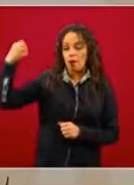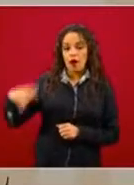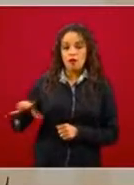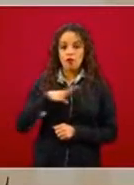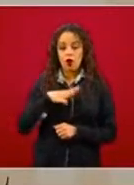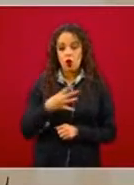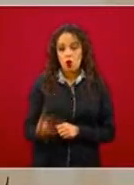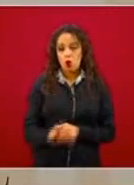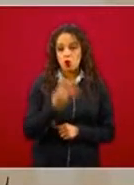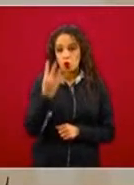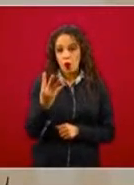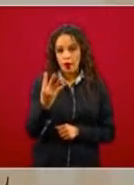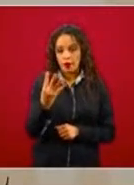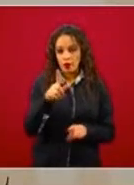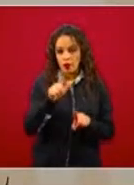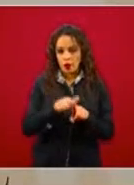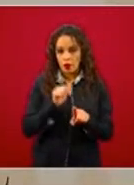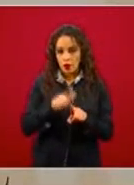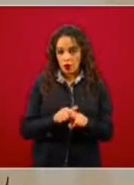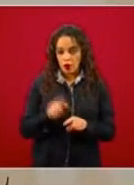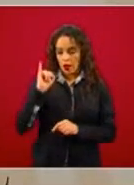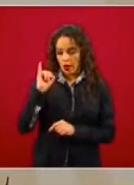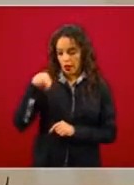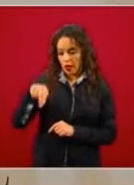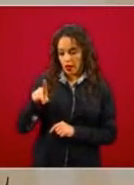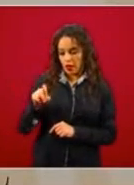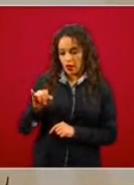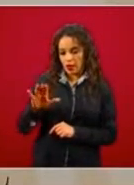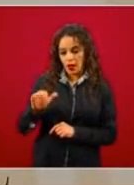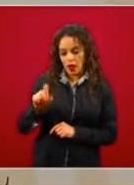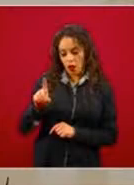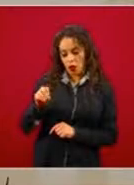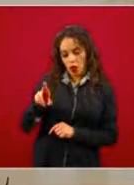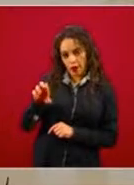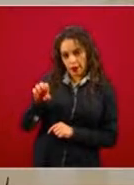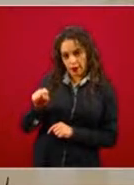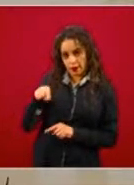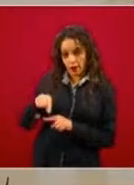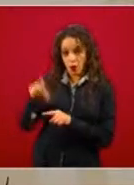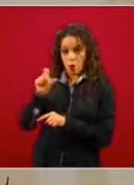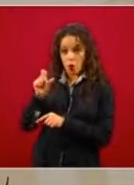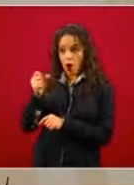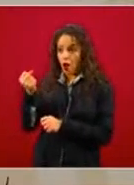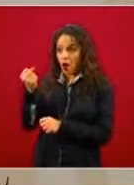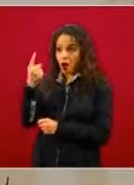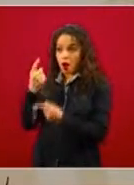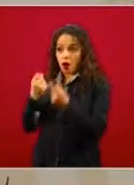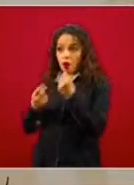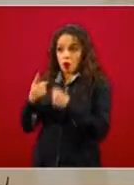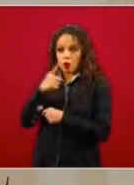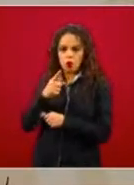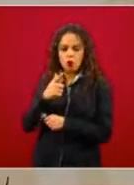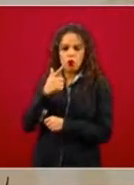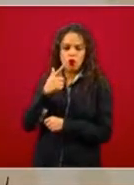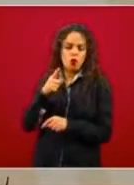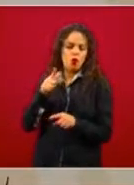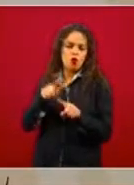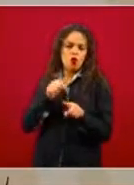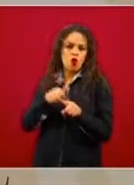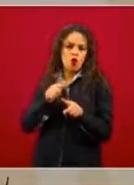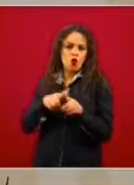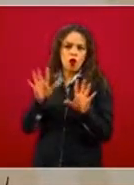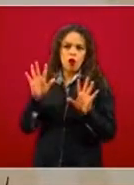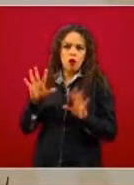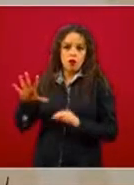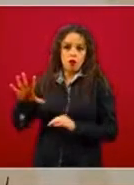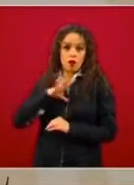the stoplight has four colors and in terms for indexes, and whenever any given color